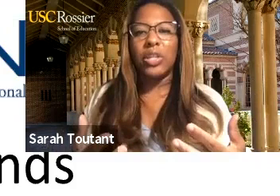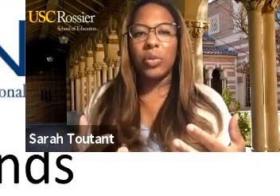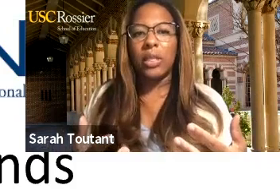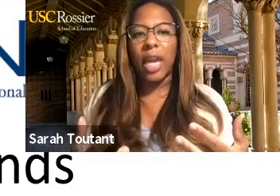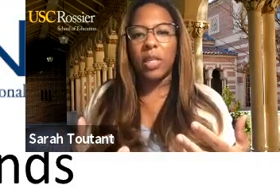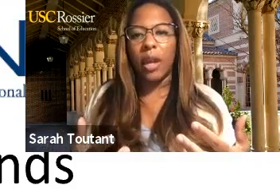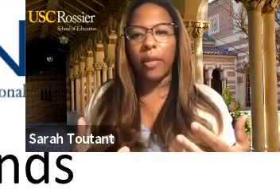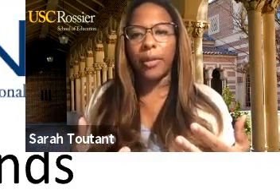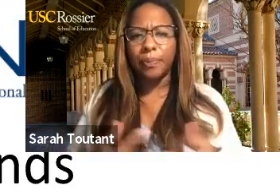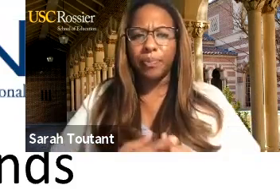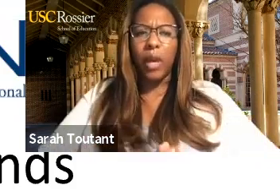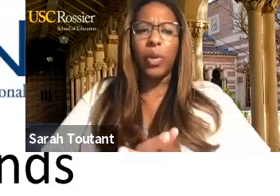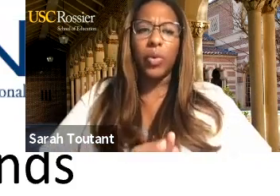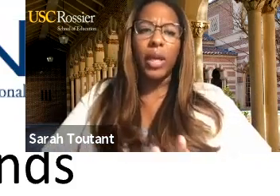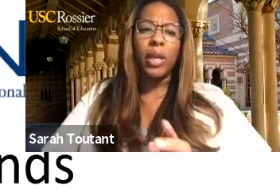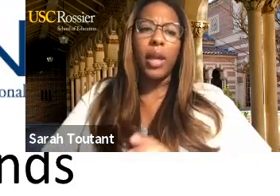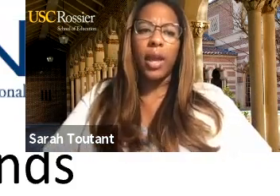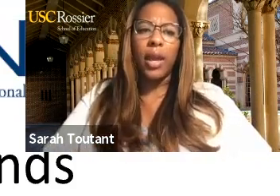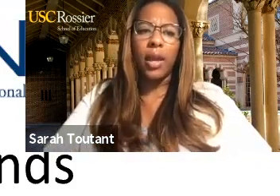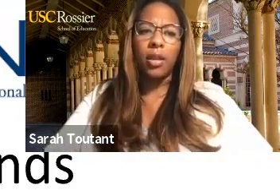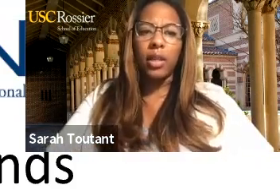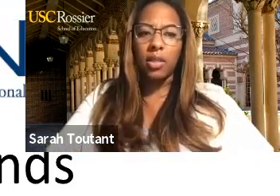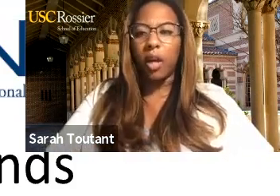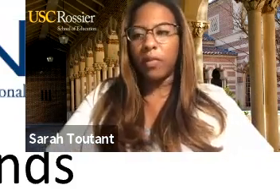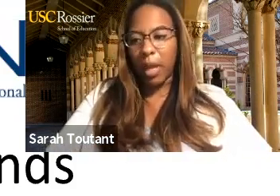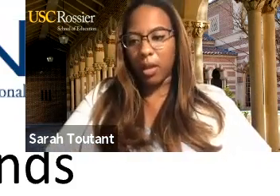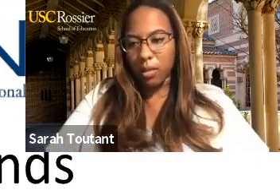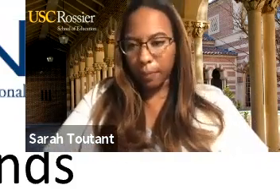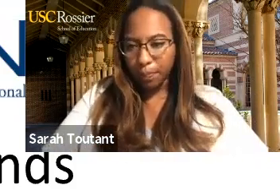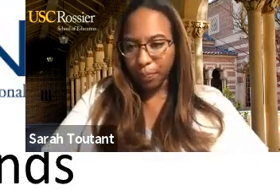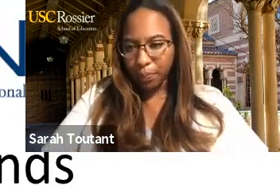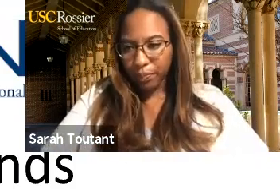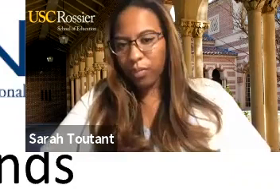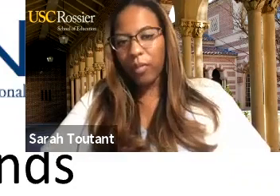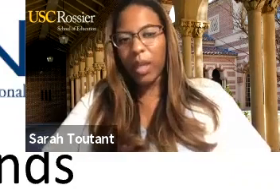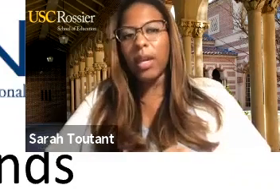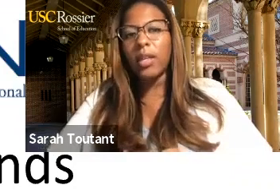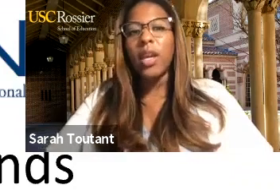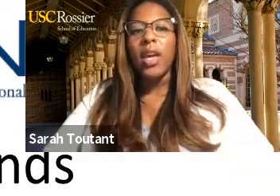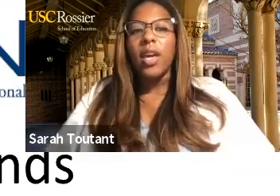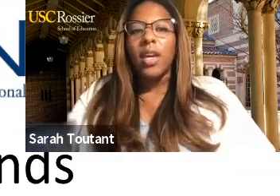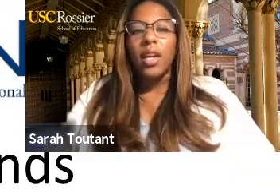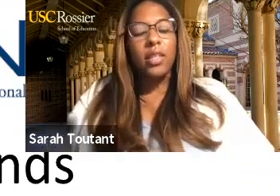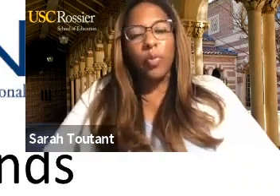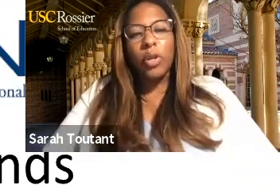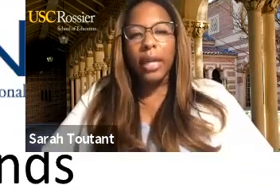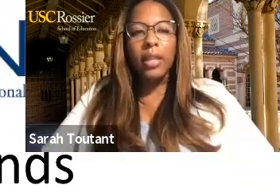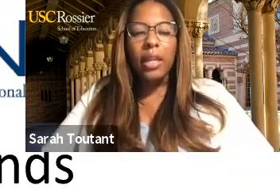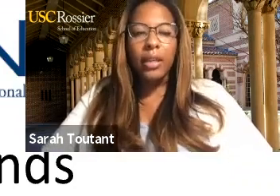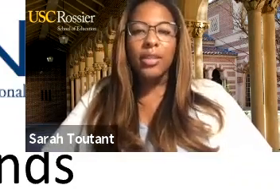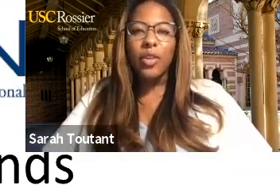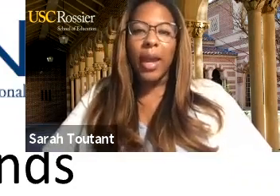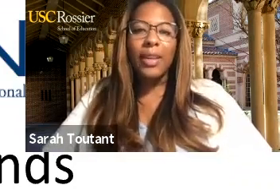PhD students came together and we created a list of demands. And it's a pretty